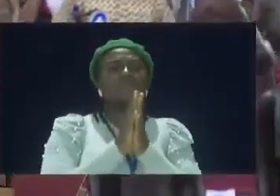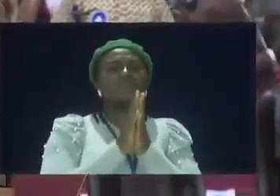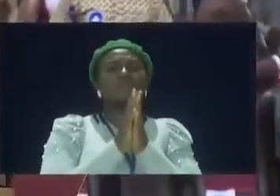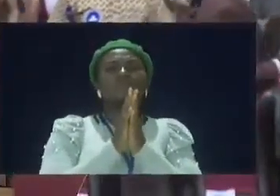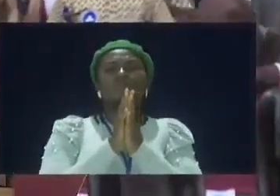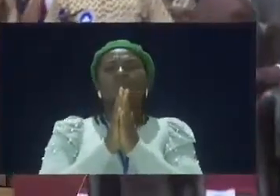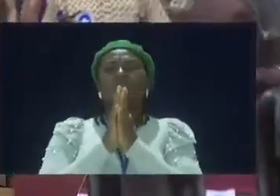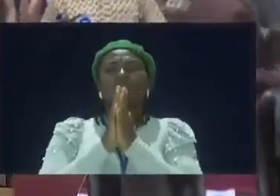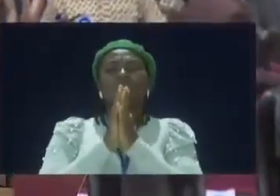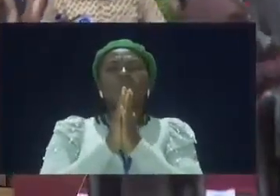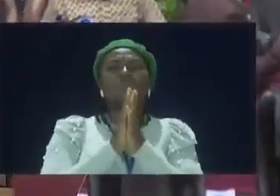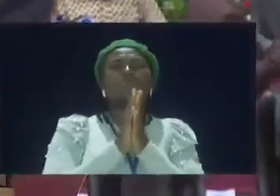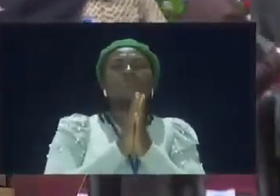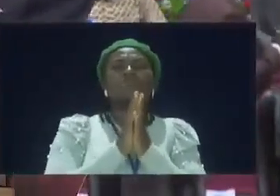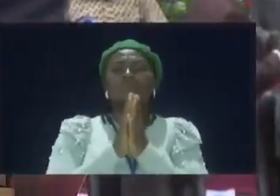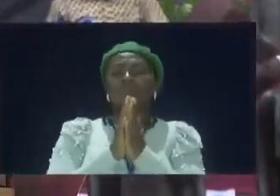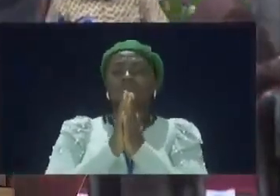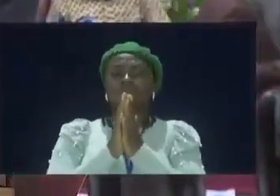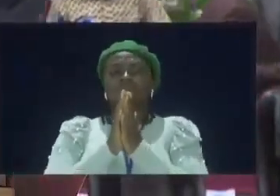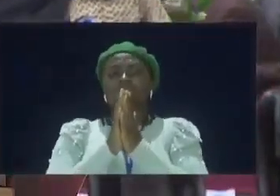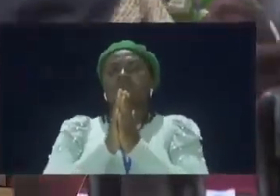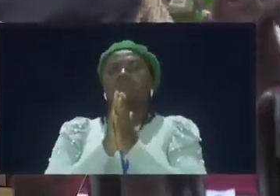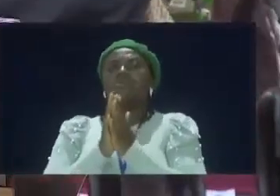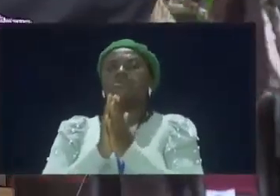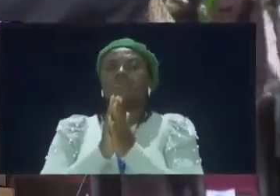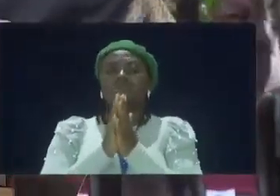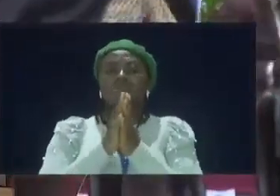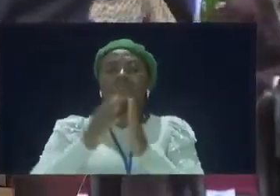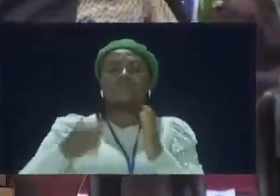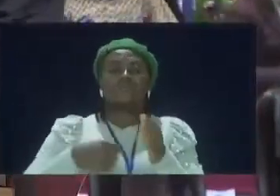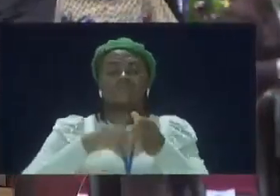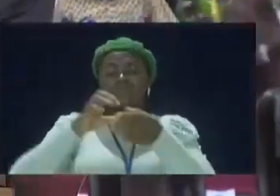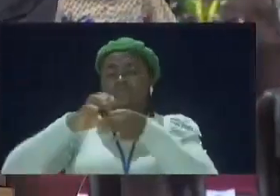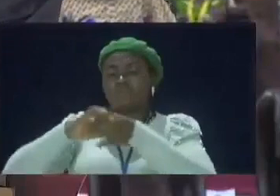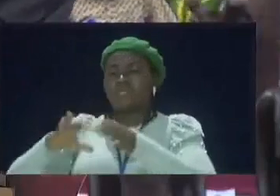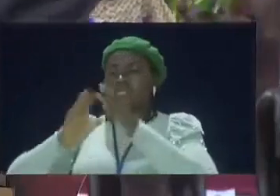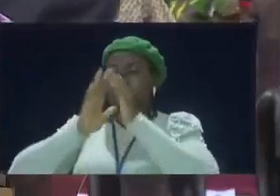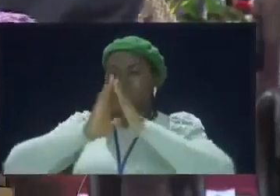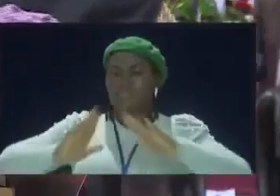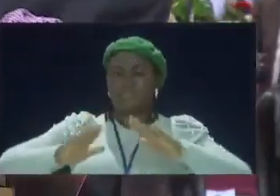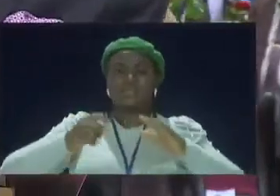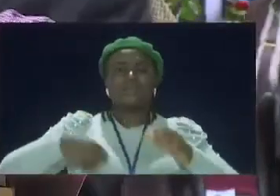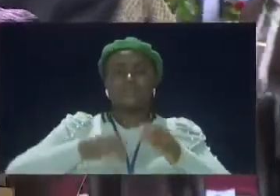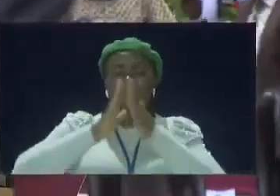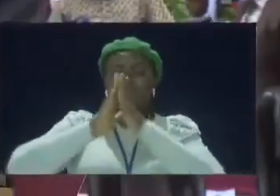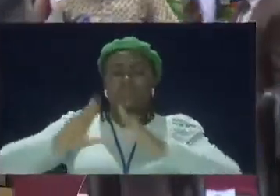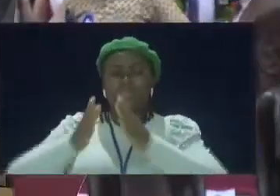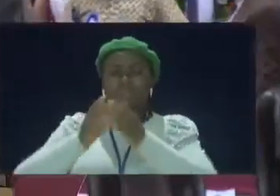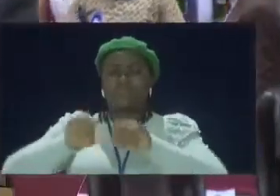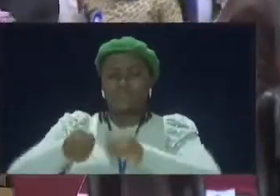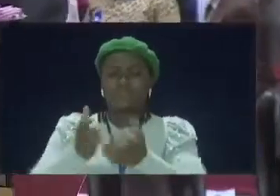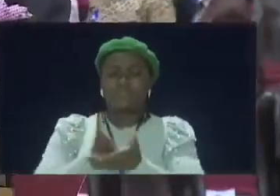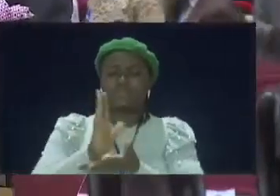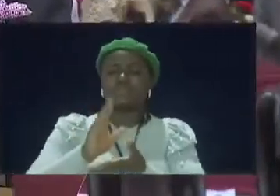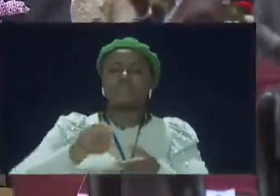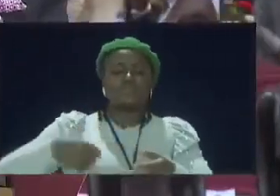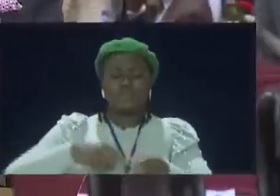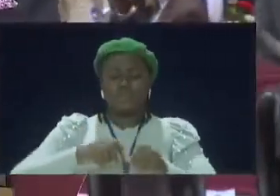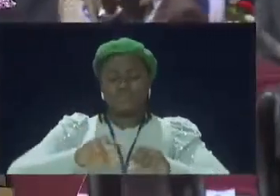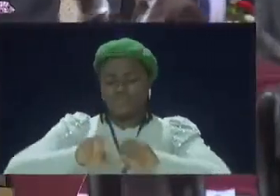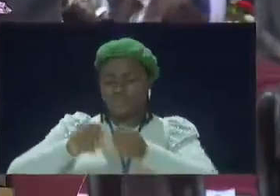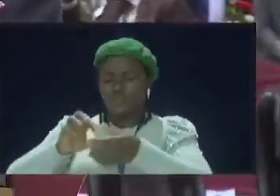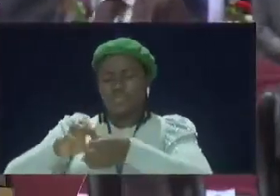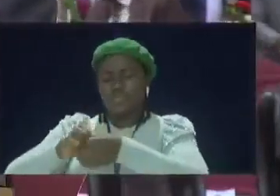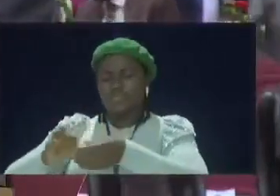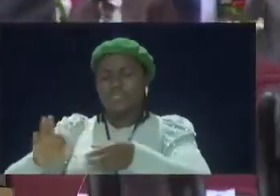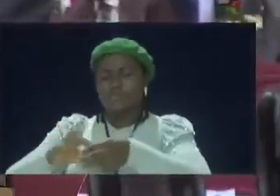it in the name of Jesus. And we release peace. We release breakthrough. We release progress in